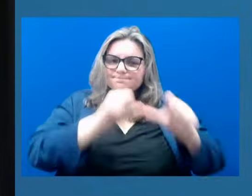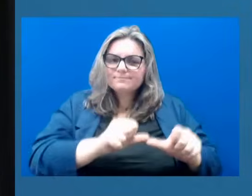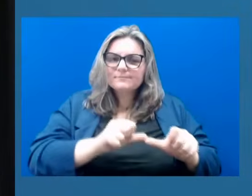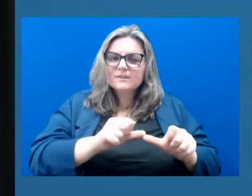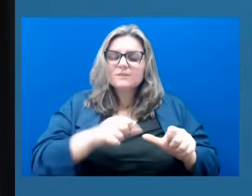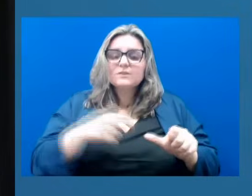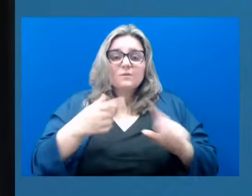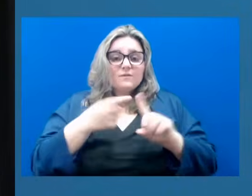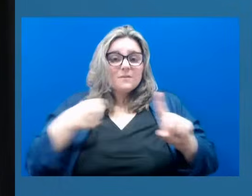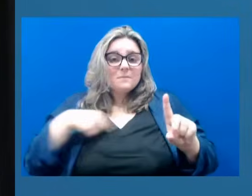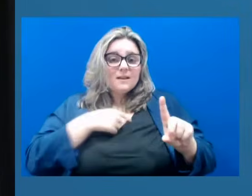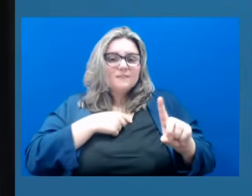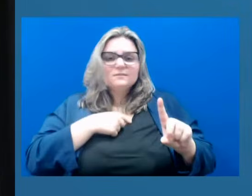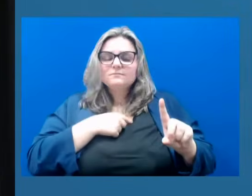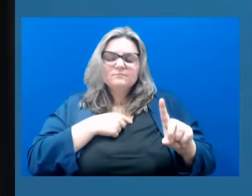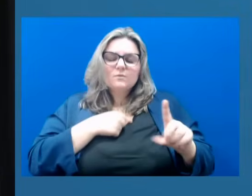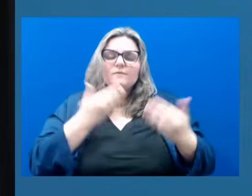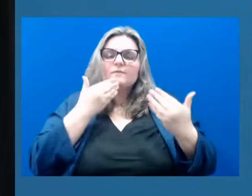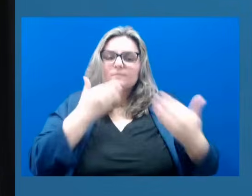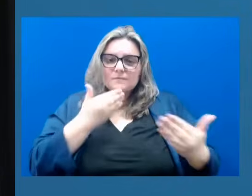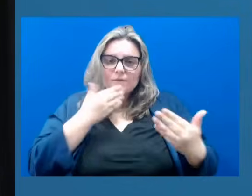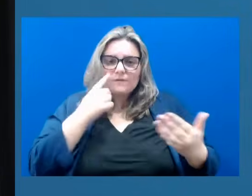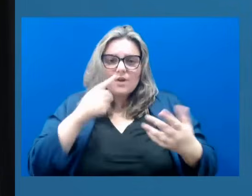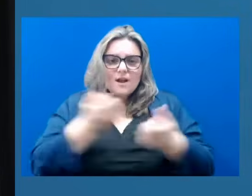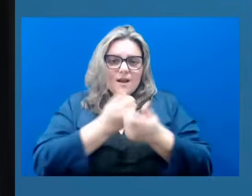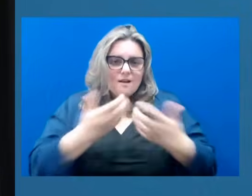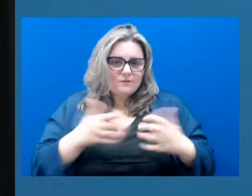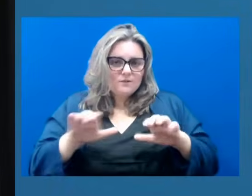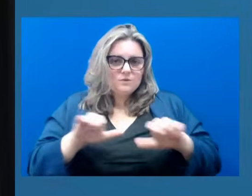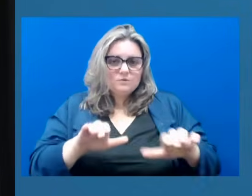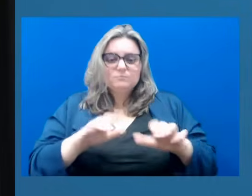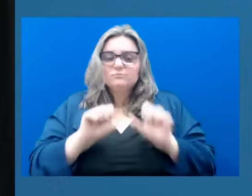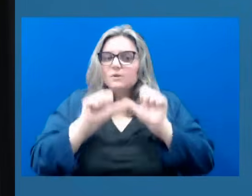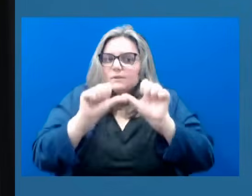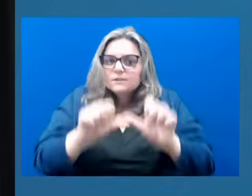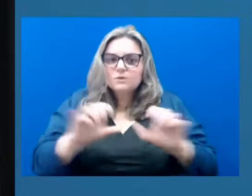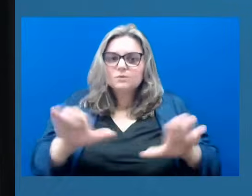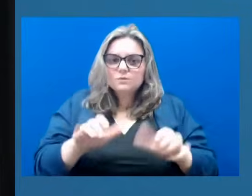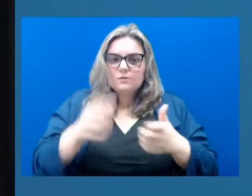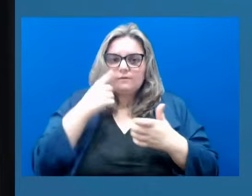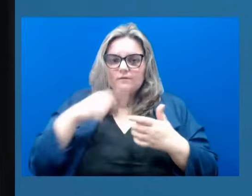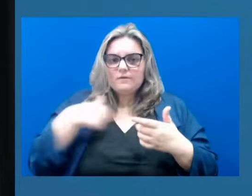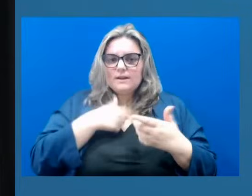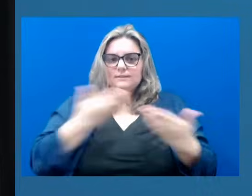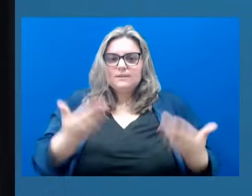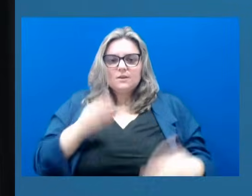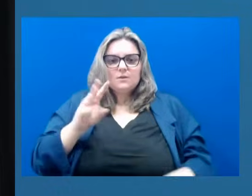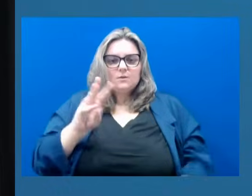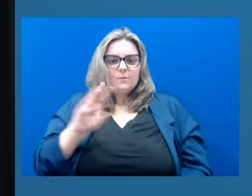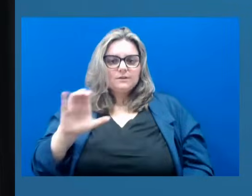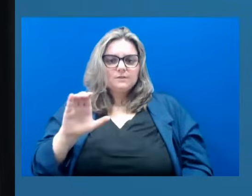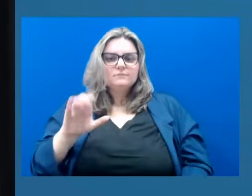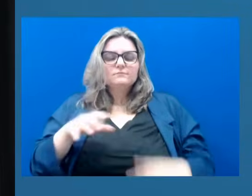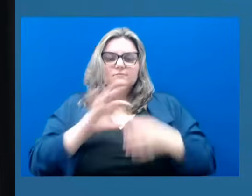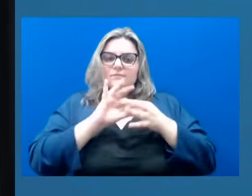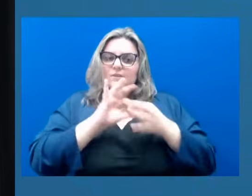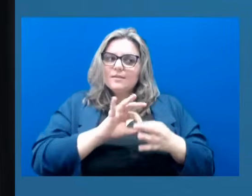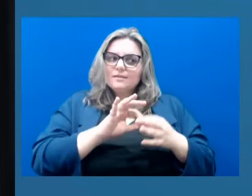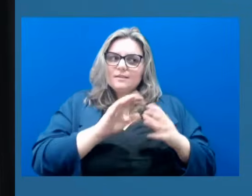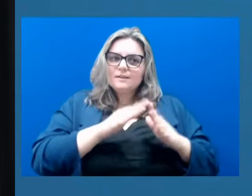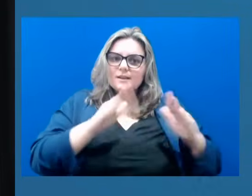extremely grateful for everything that you do and continue to do for all of us here in Westchester, especially around housing. So give it up one more time for our